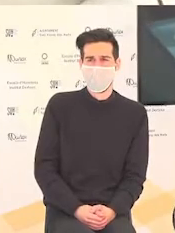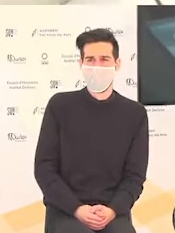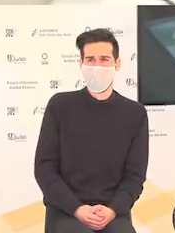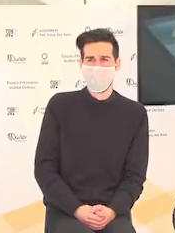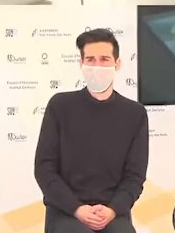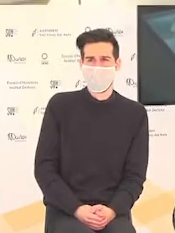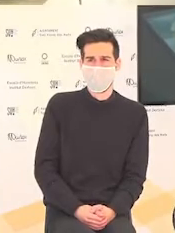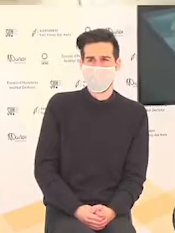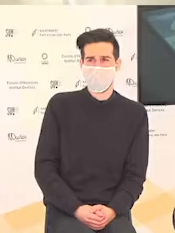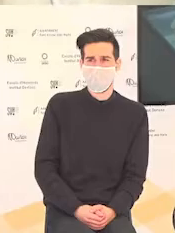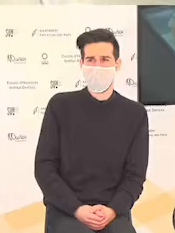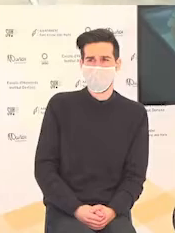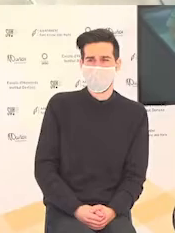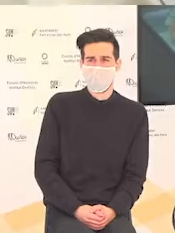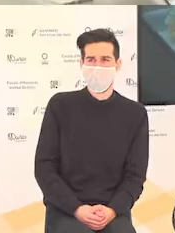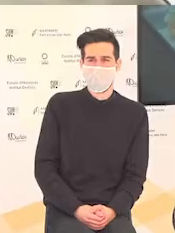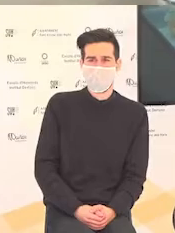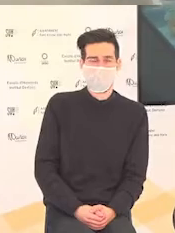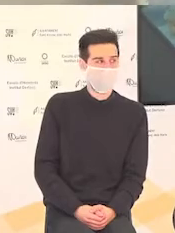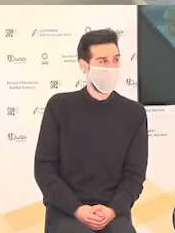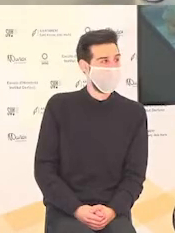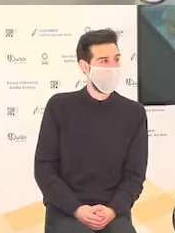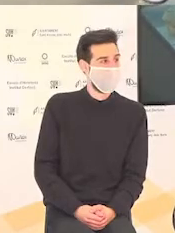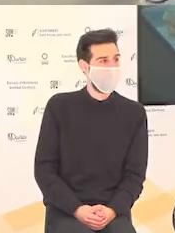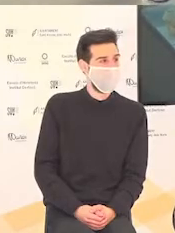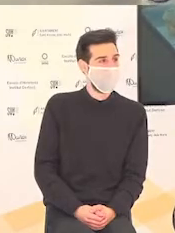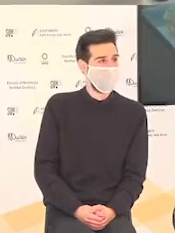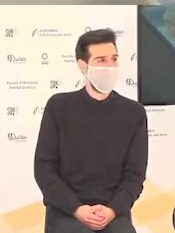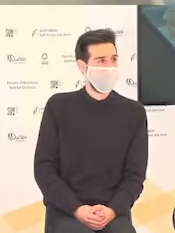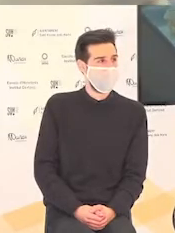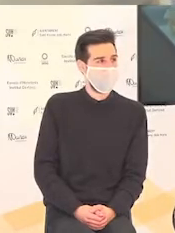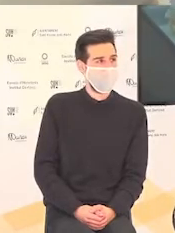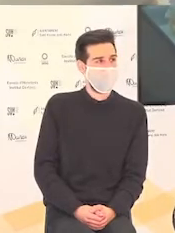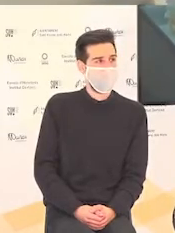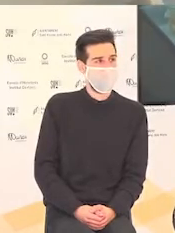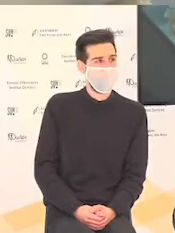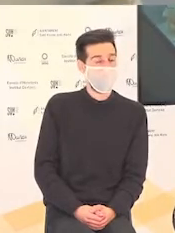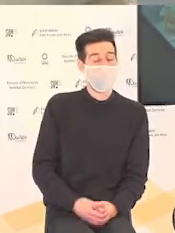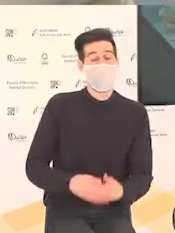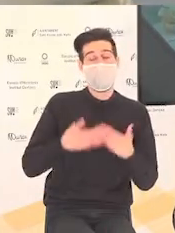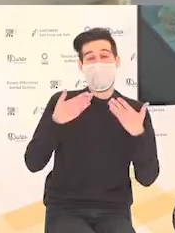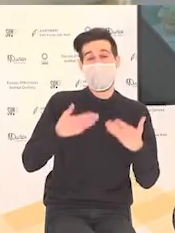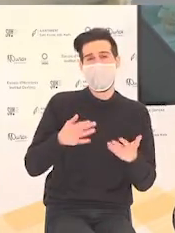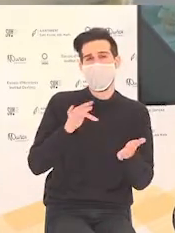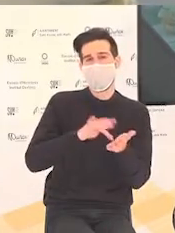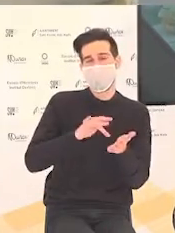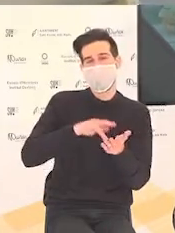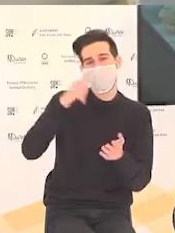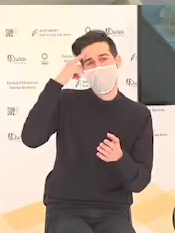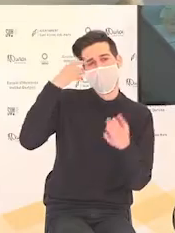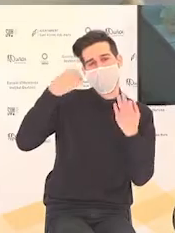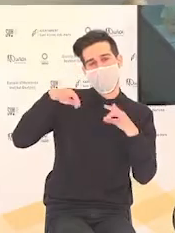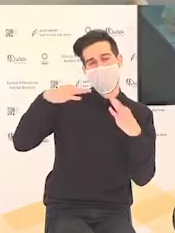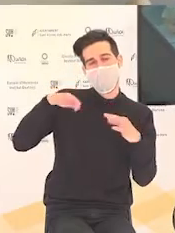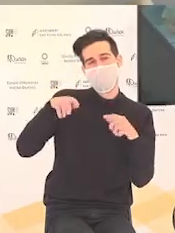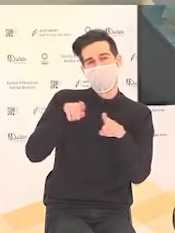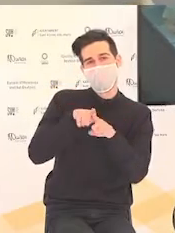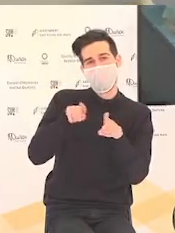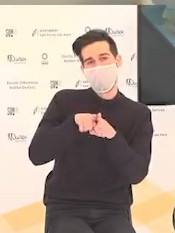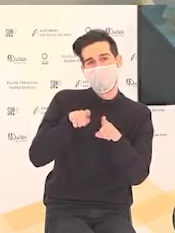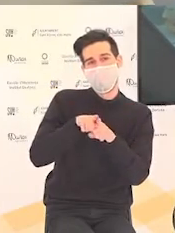Now this is the same concept too, is to know when to stop. Y ahora pues se aplica la misma lógica. Tenemos que saber cuándo hay que